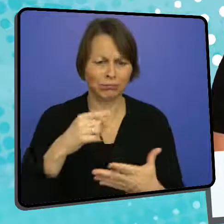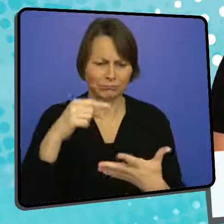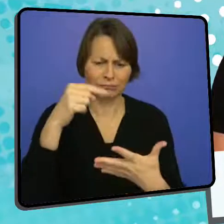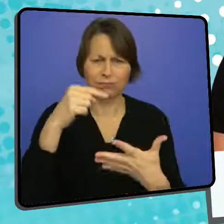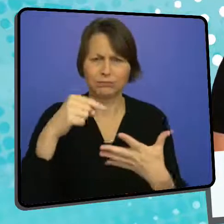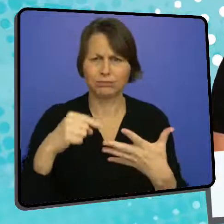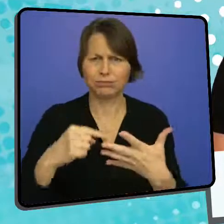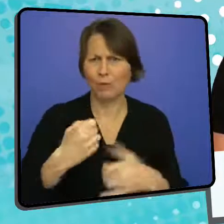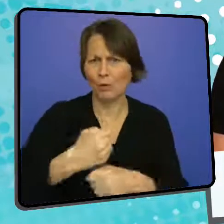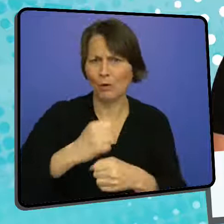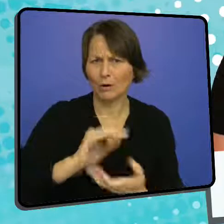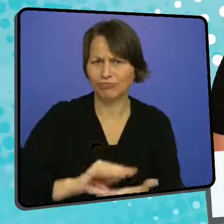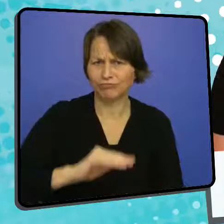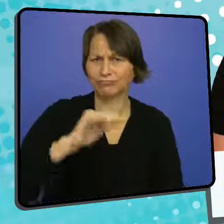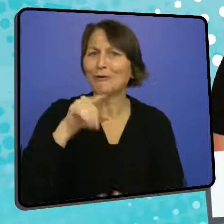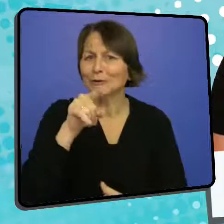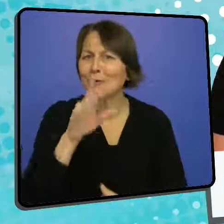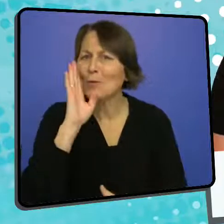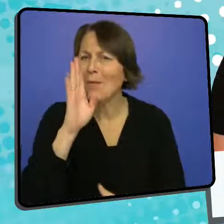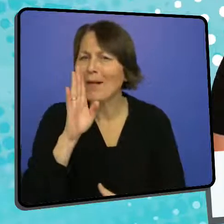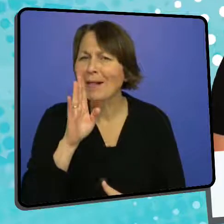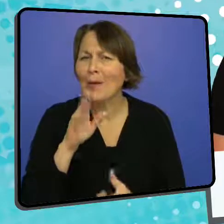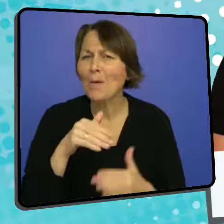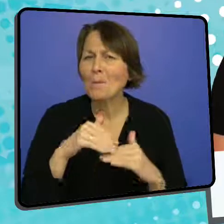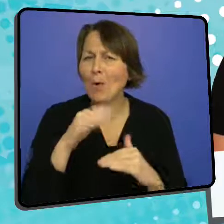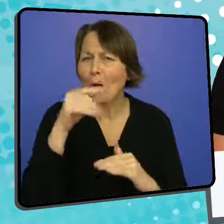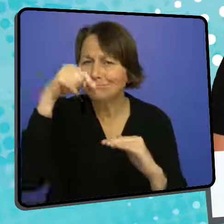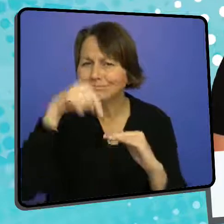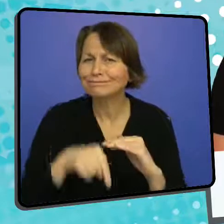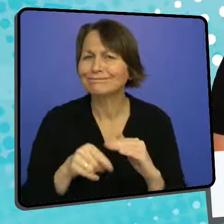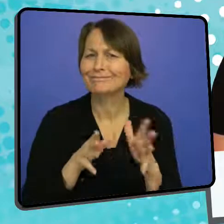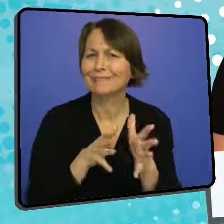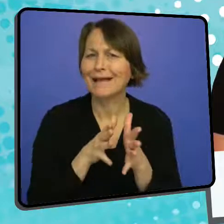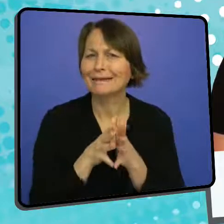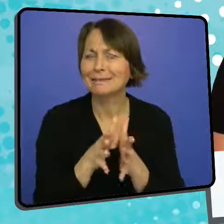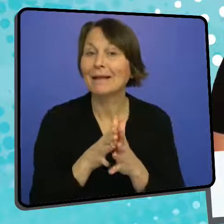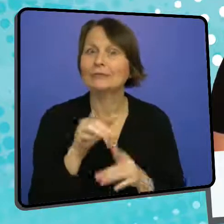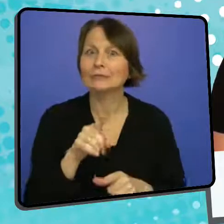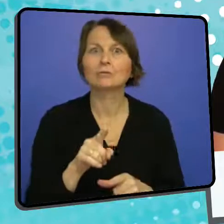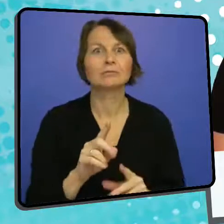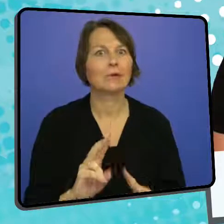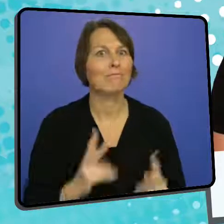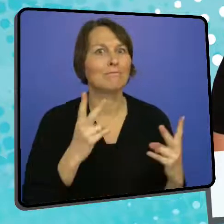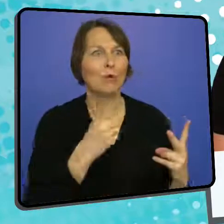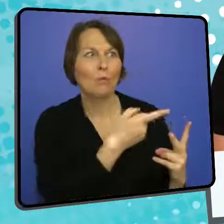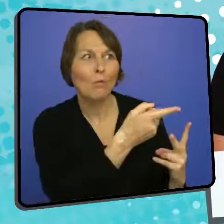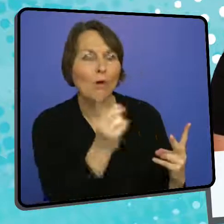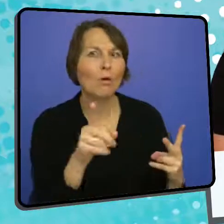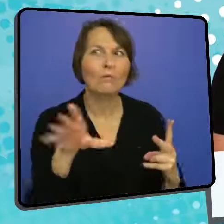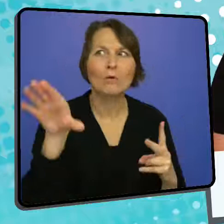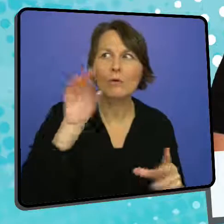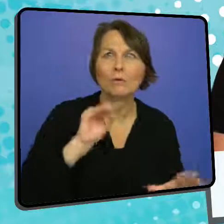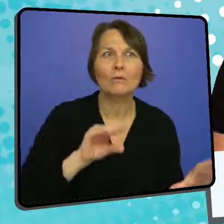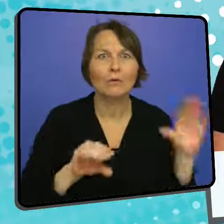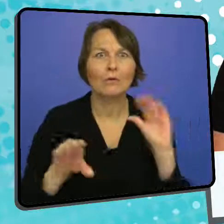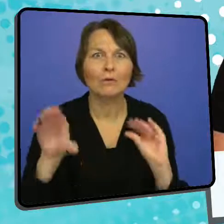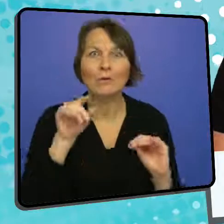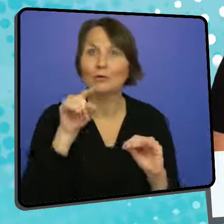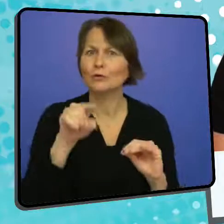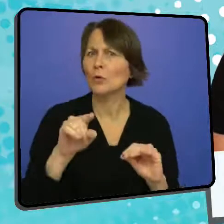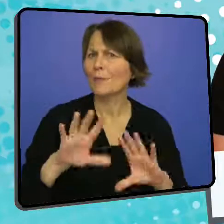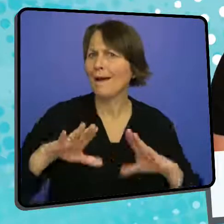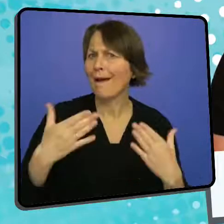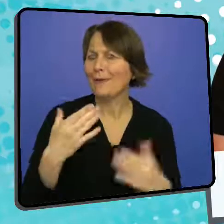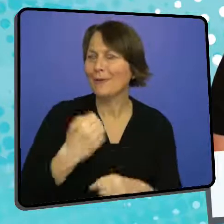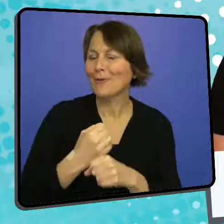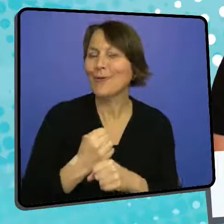you will explain and how important it is for everyone else's learning that you're actually working. So we won't take any more of your